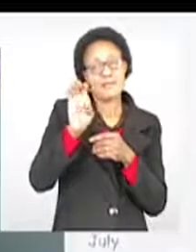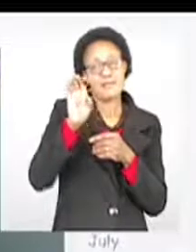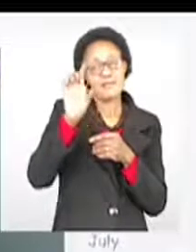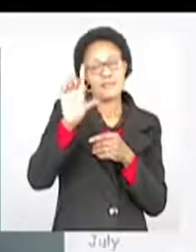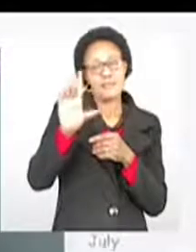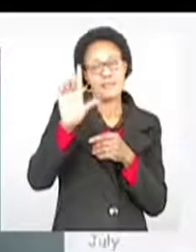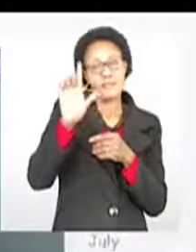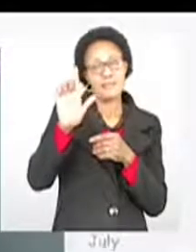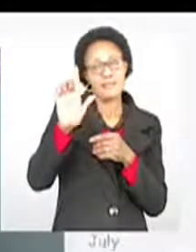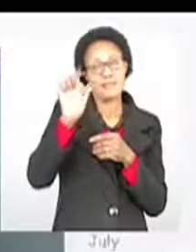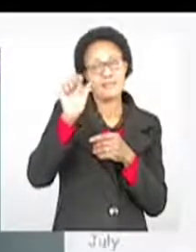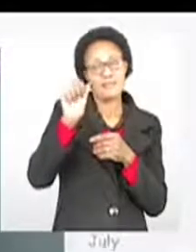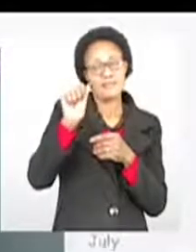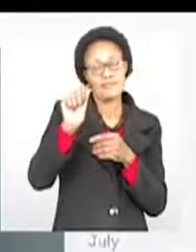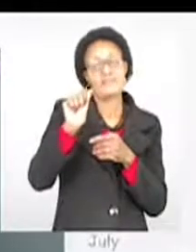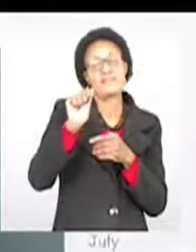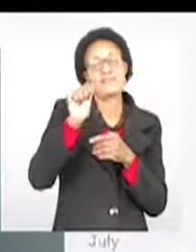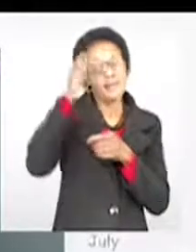Umbrella,